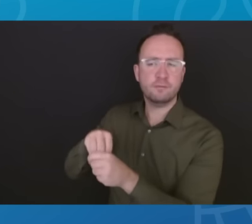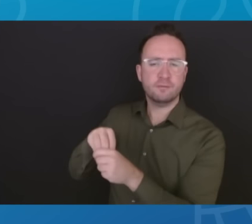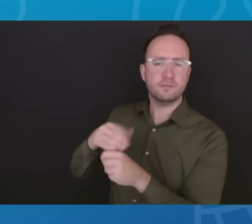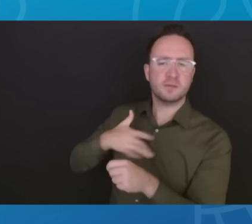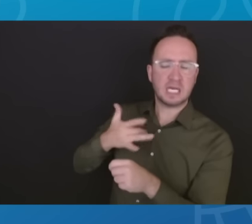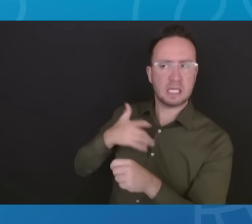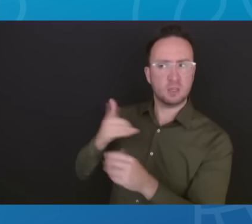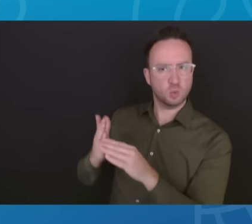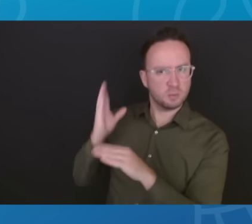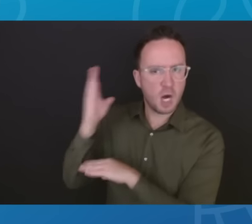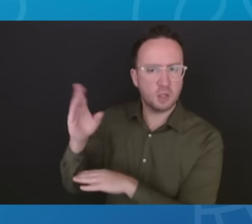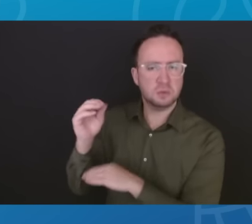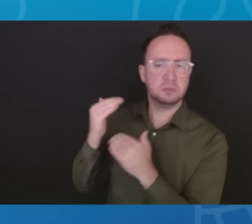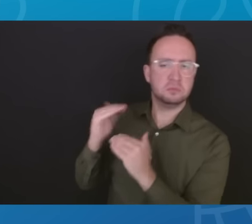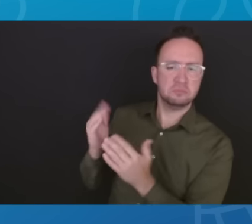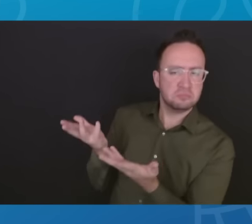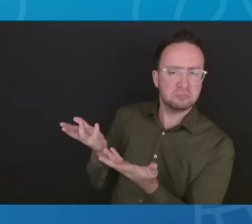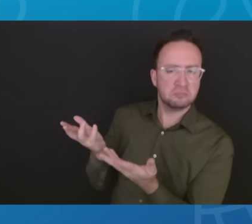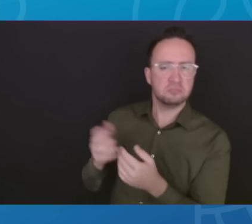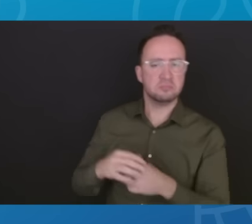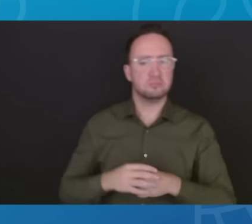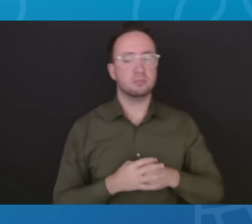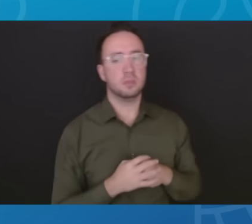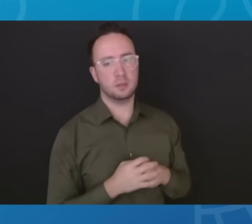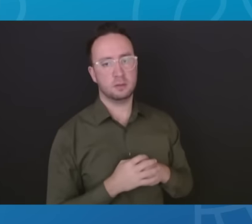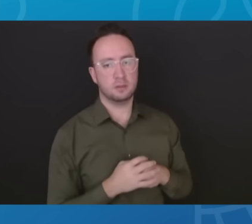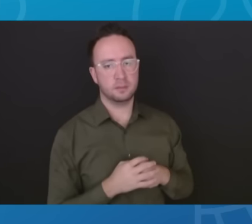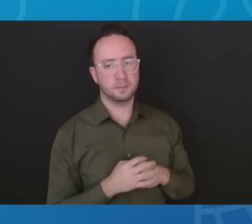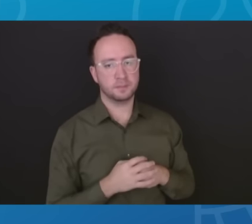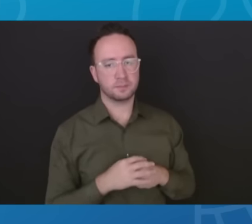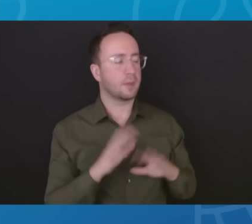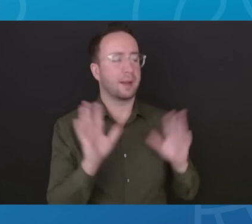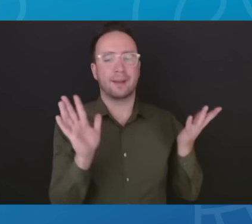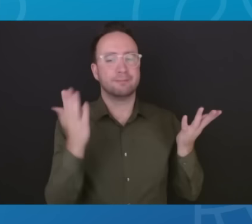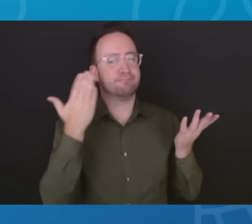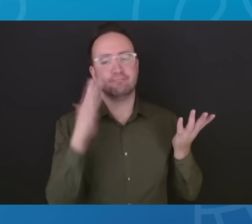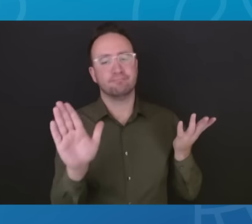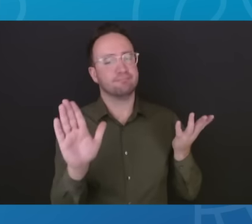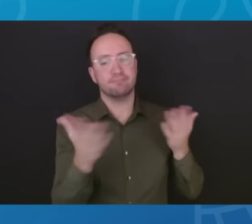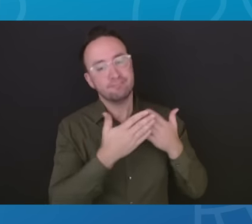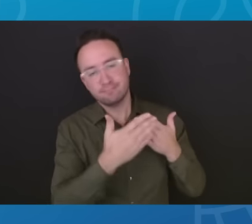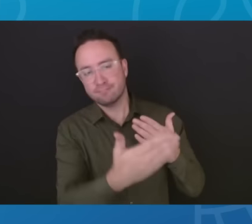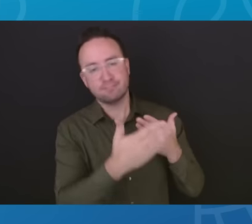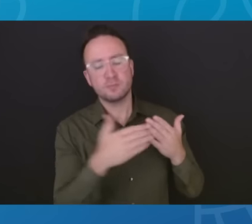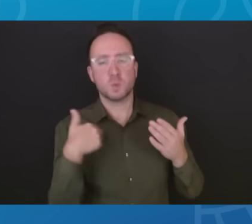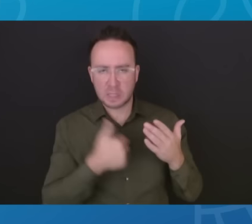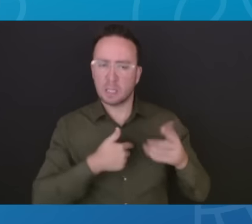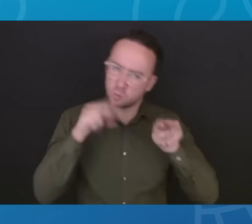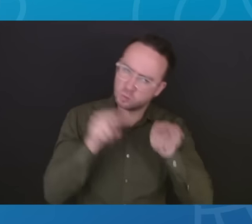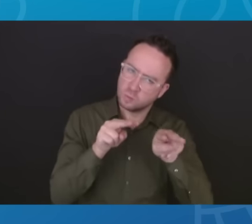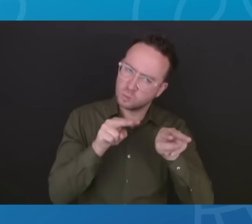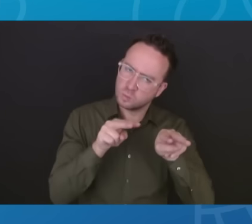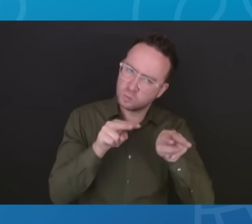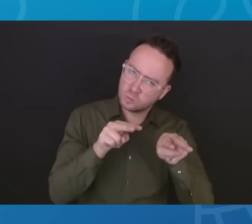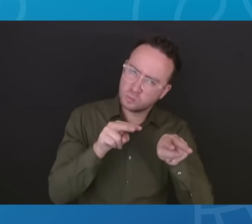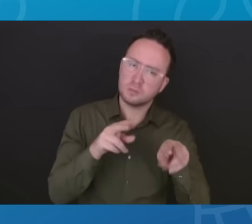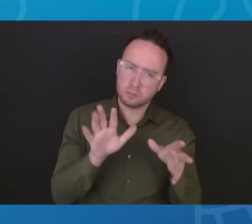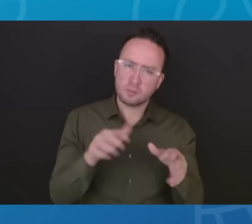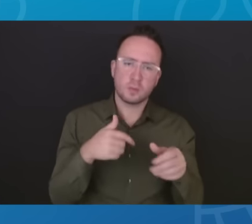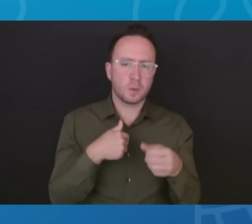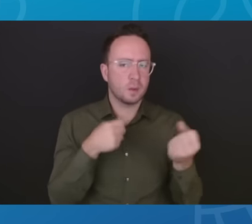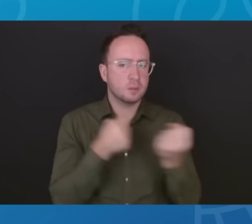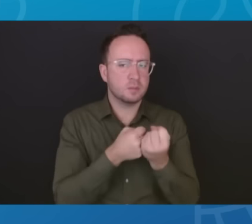you is, we're watching this very closely. We support their ability to target militants, to